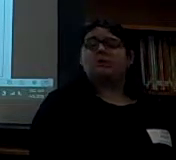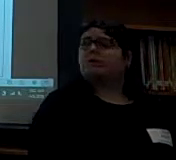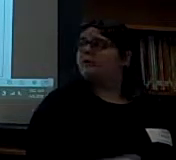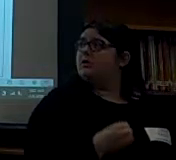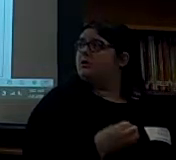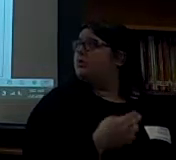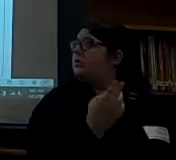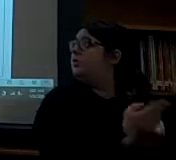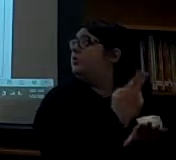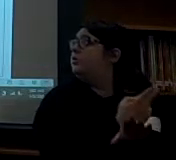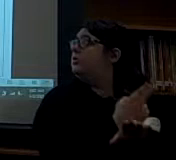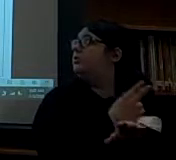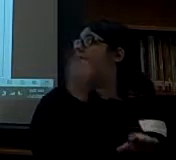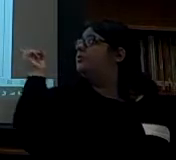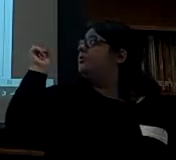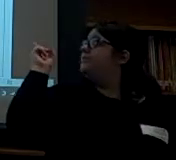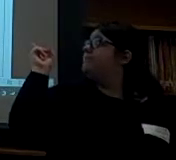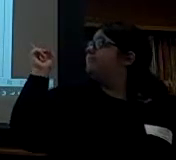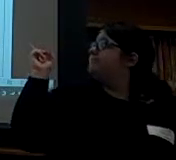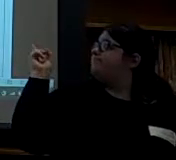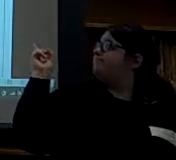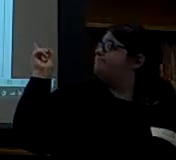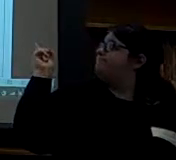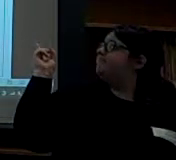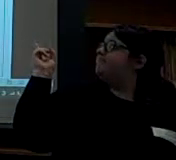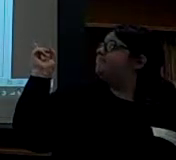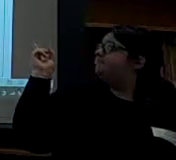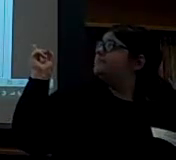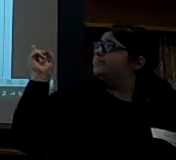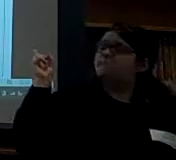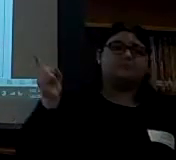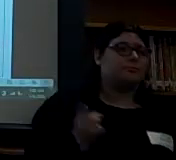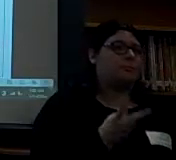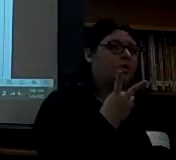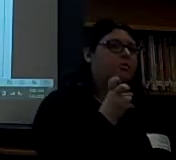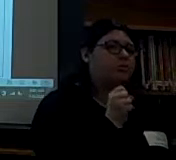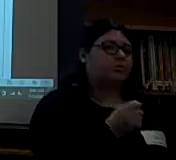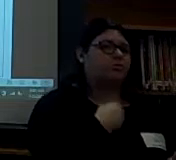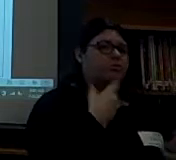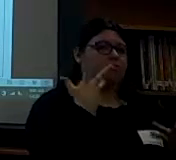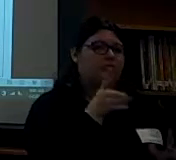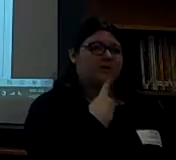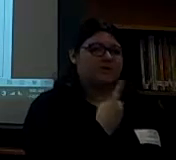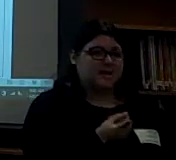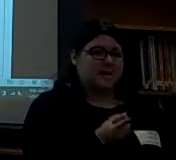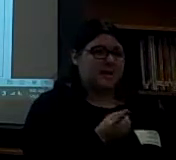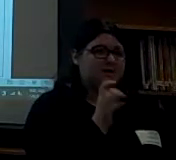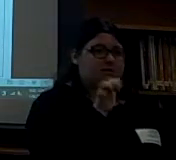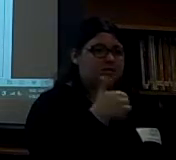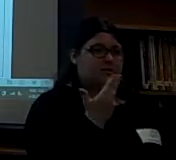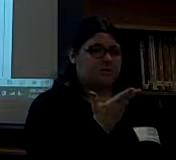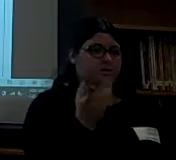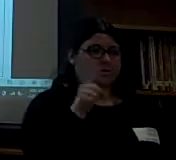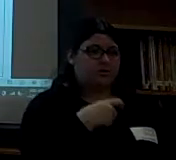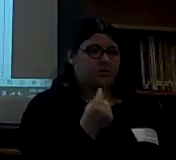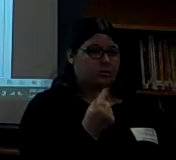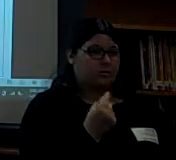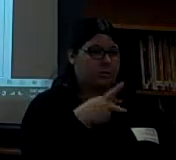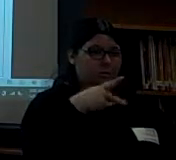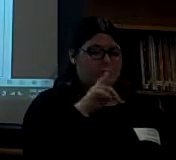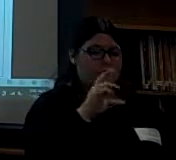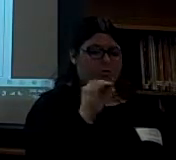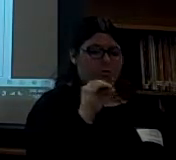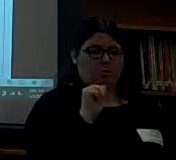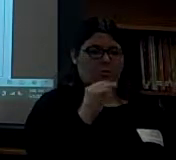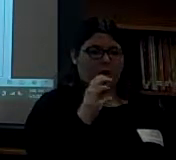So using the rhythm of the activity, joining them in their world, and helping them get out, those are the two strategies that I had mentioned already. The other thing we need to do proactively,